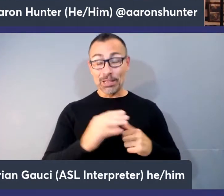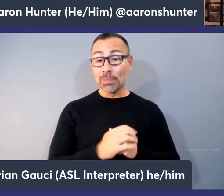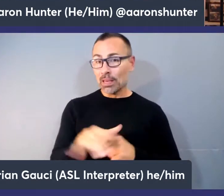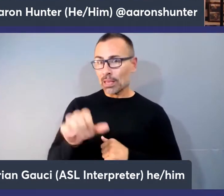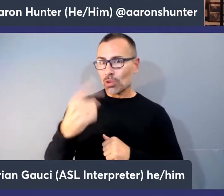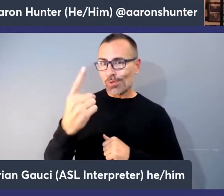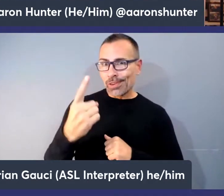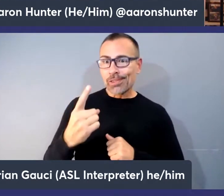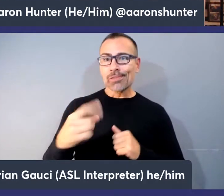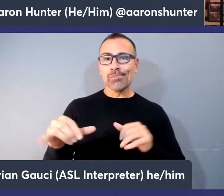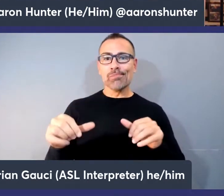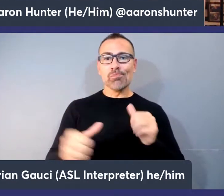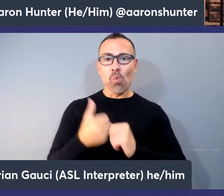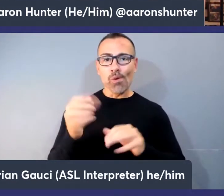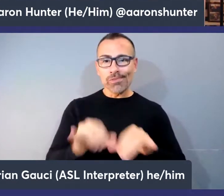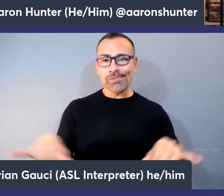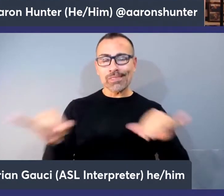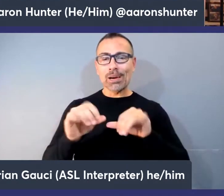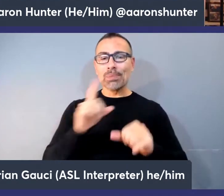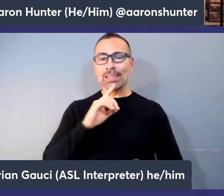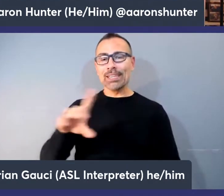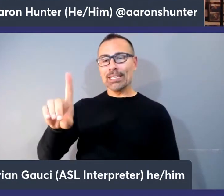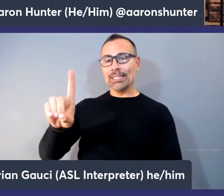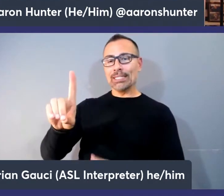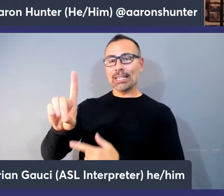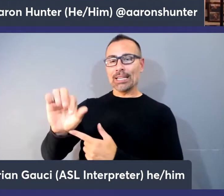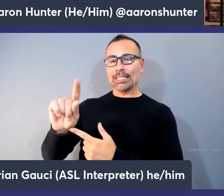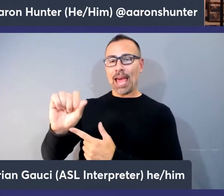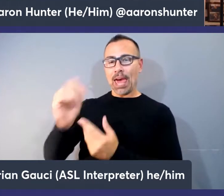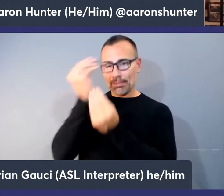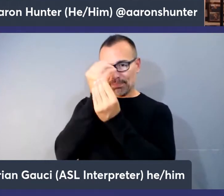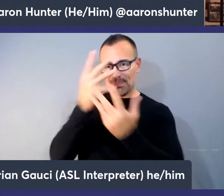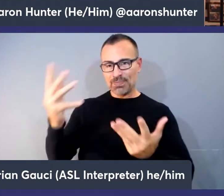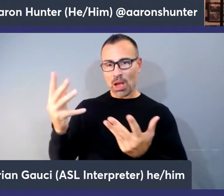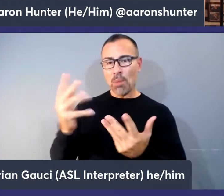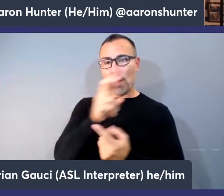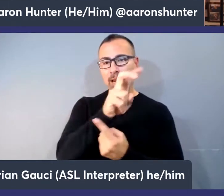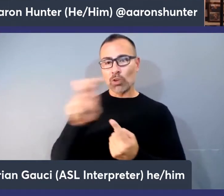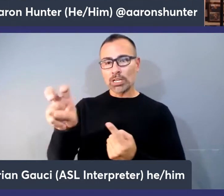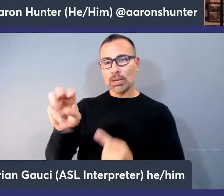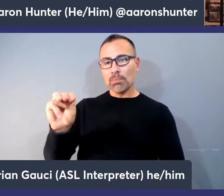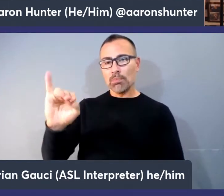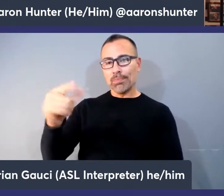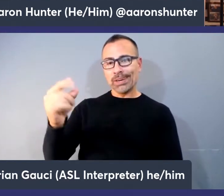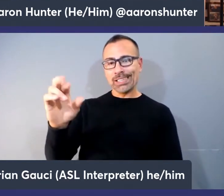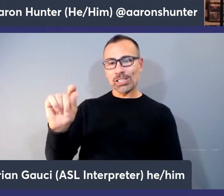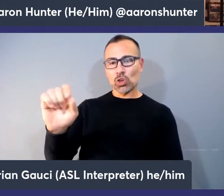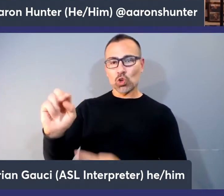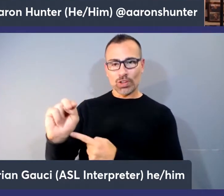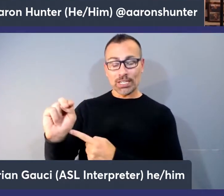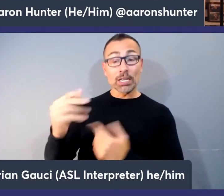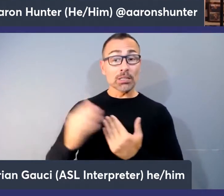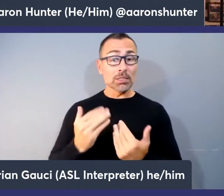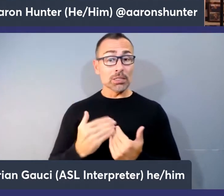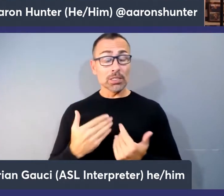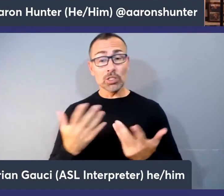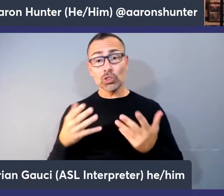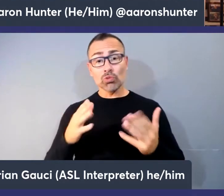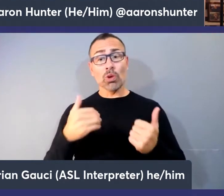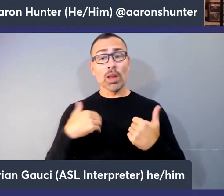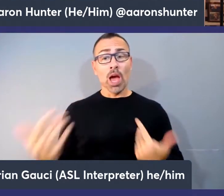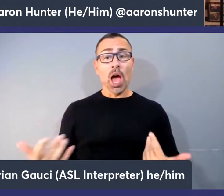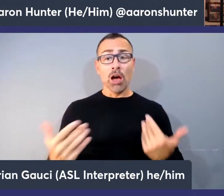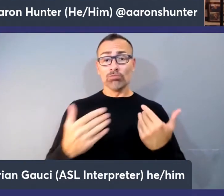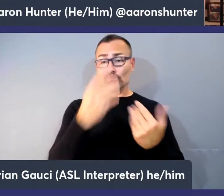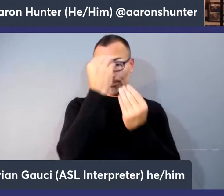migration. Customers want a quick and easy way for them to be able to move their data from an existing